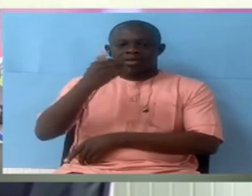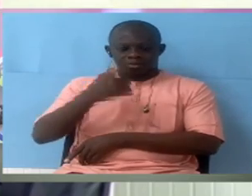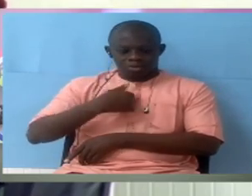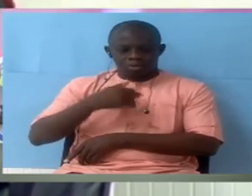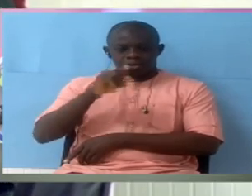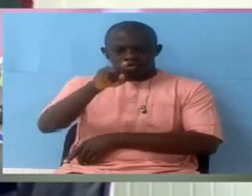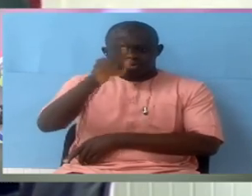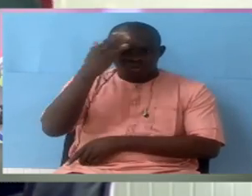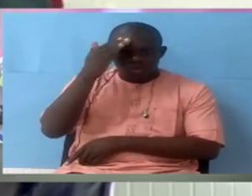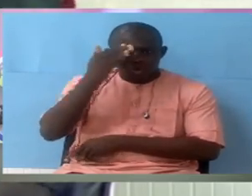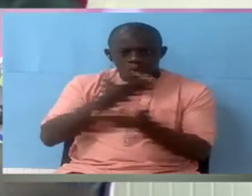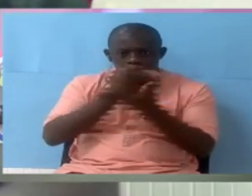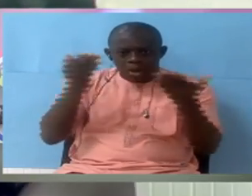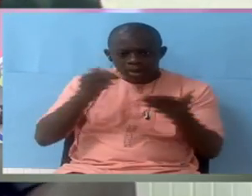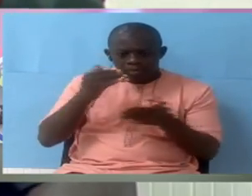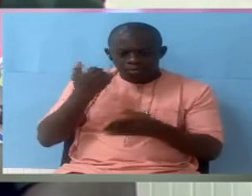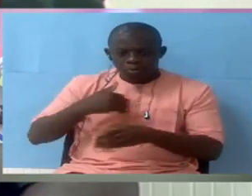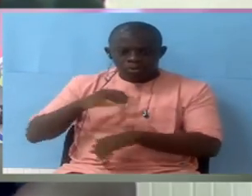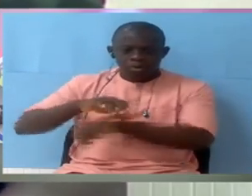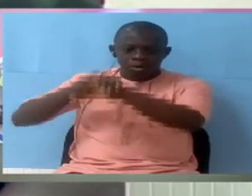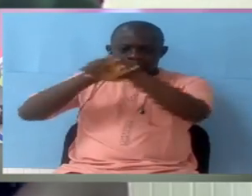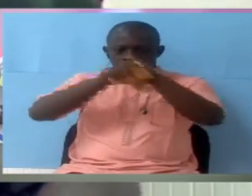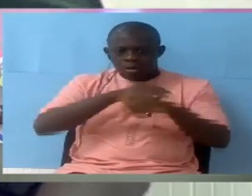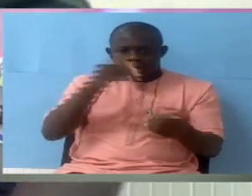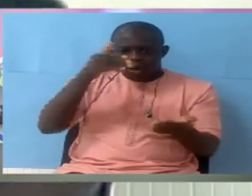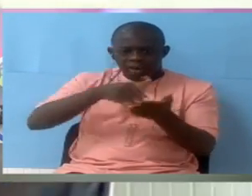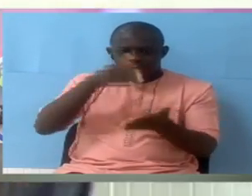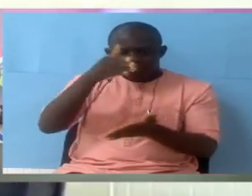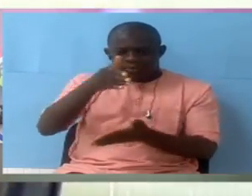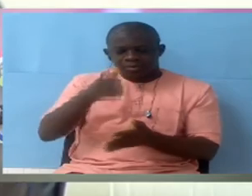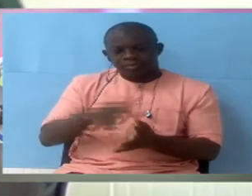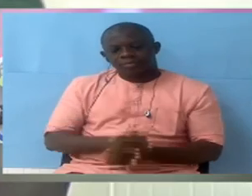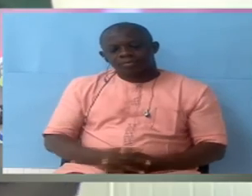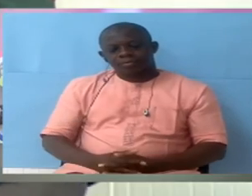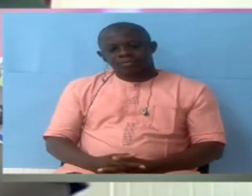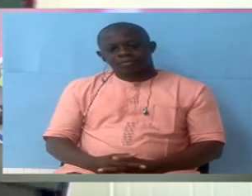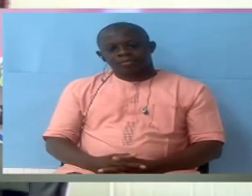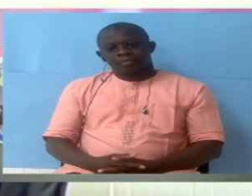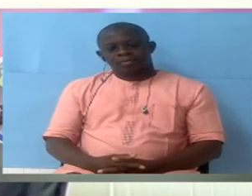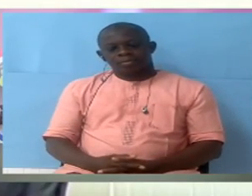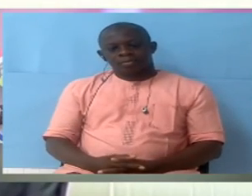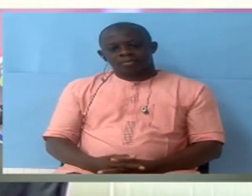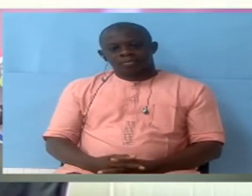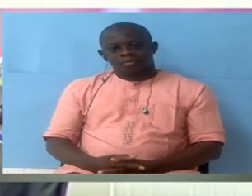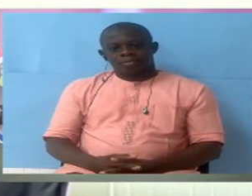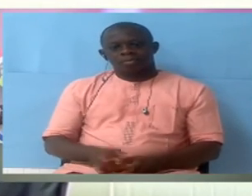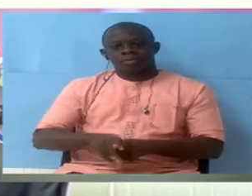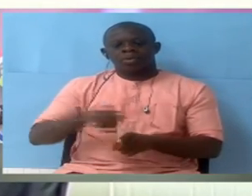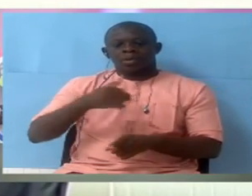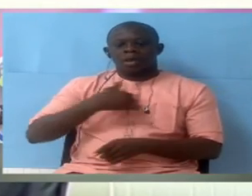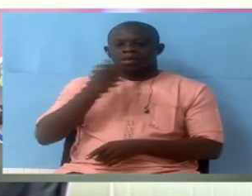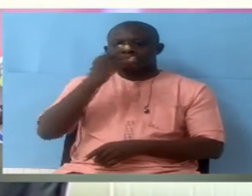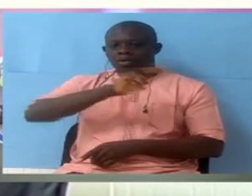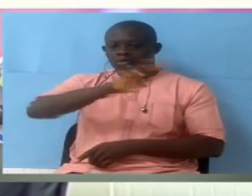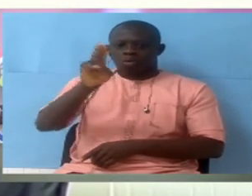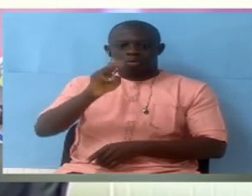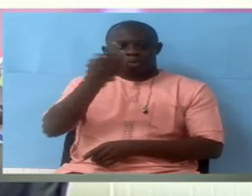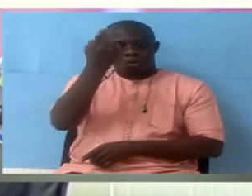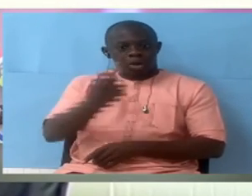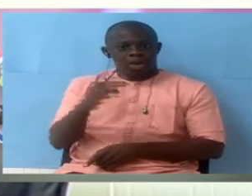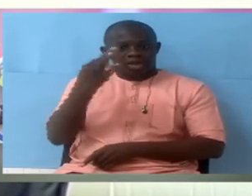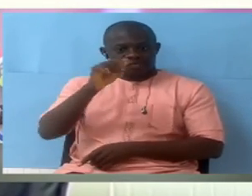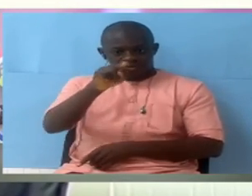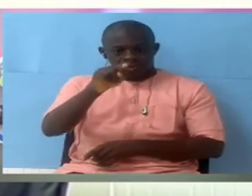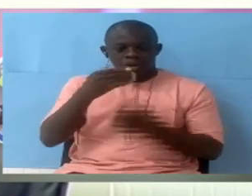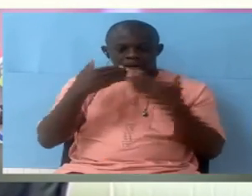here? Haydara daf ma laaj nema ndax xam nga li tax nga nekk fi. I said no unless you tell me.